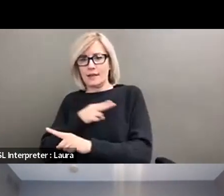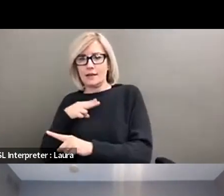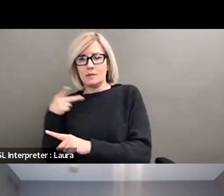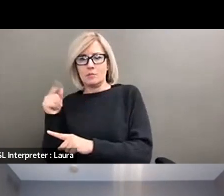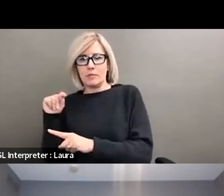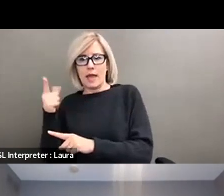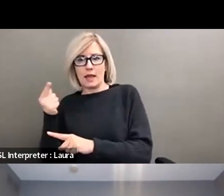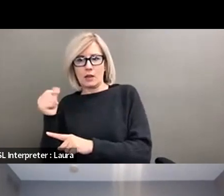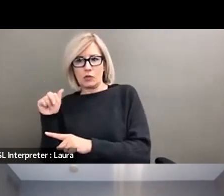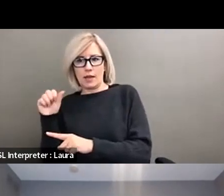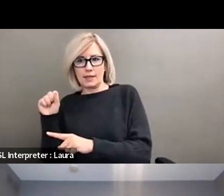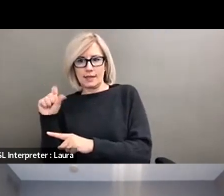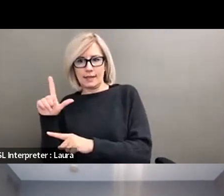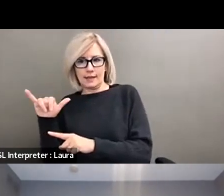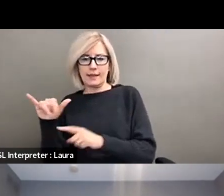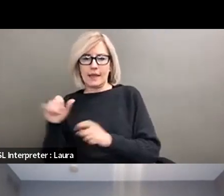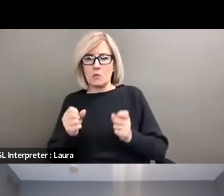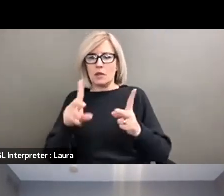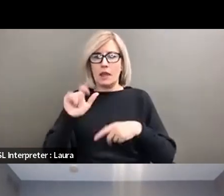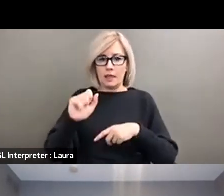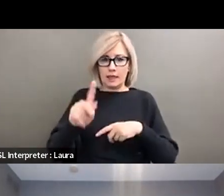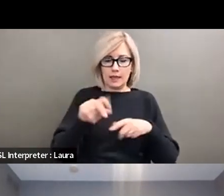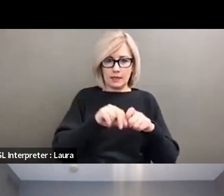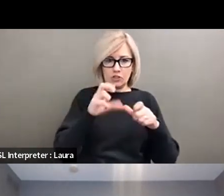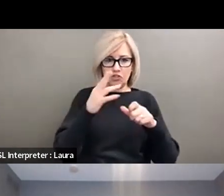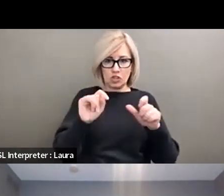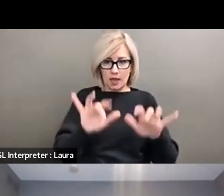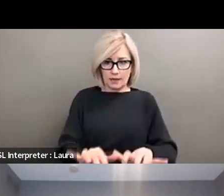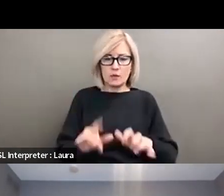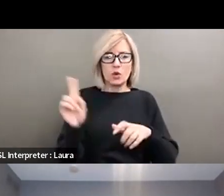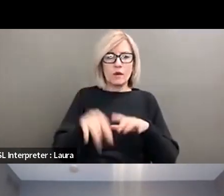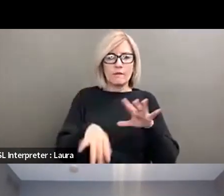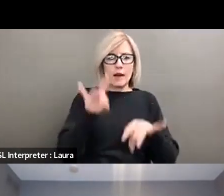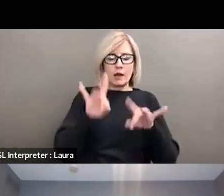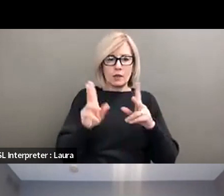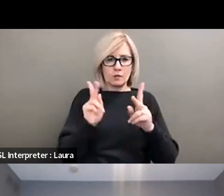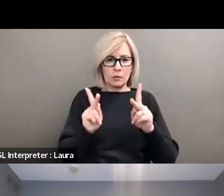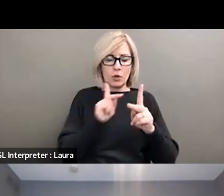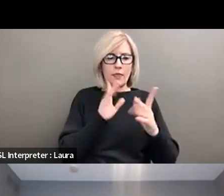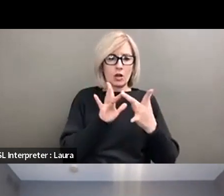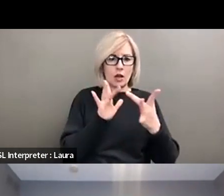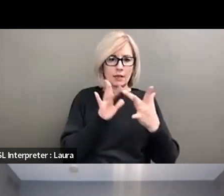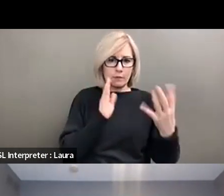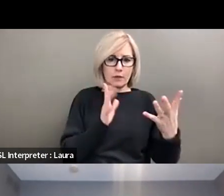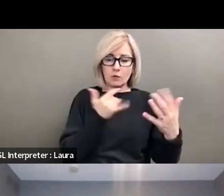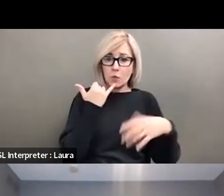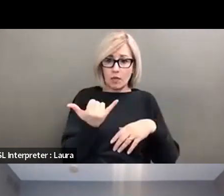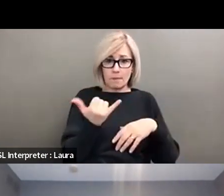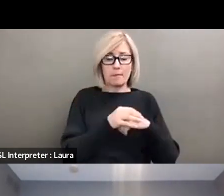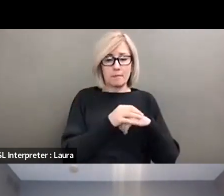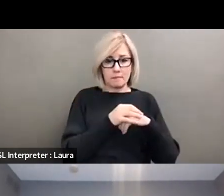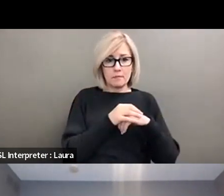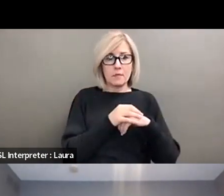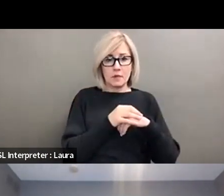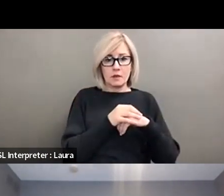Grassley. I'm going to put the link in the chat where you can find all of those folks and their contact information to call them. And